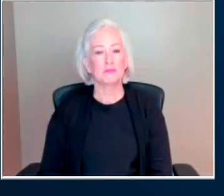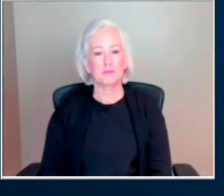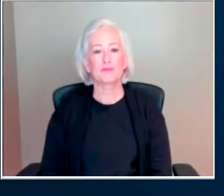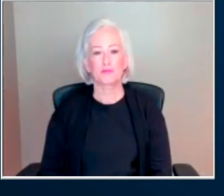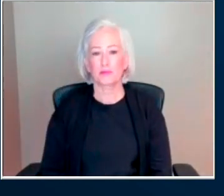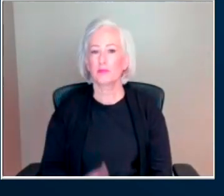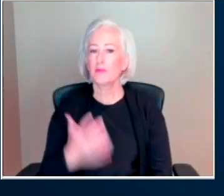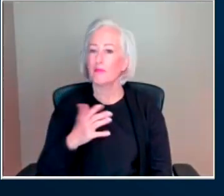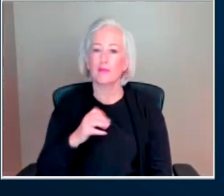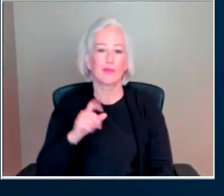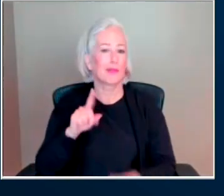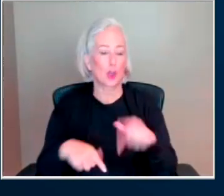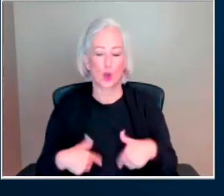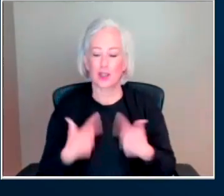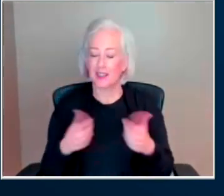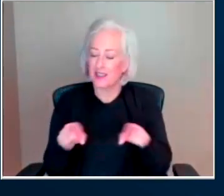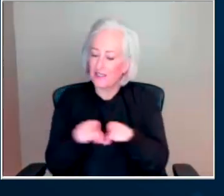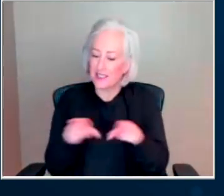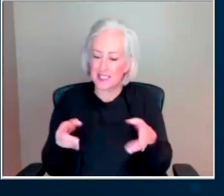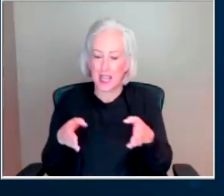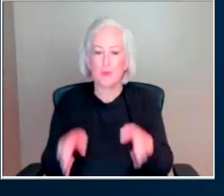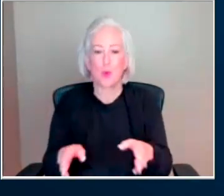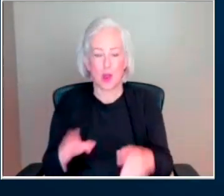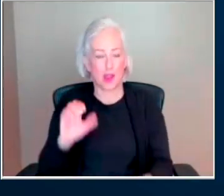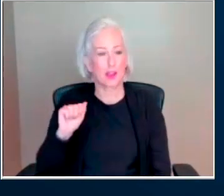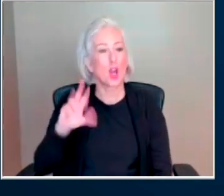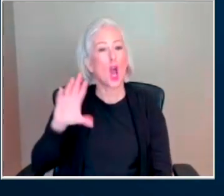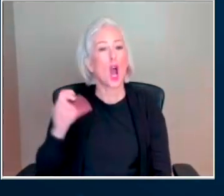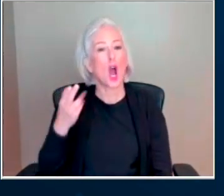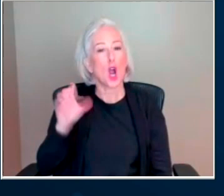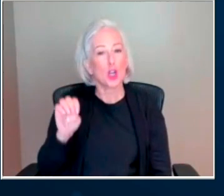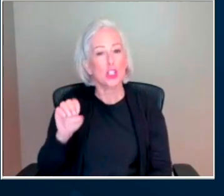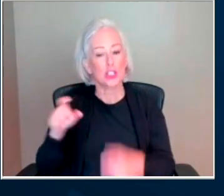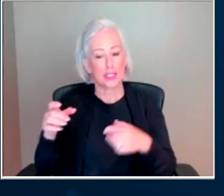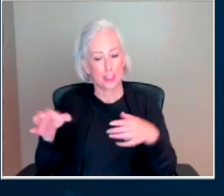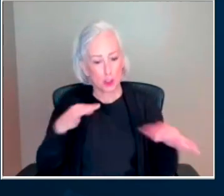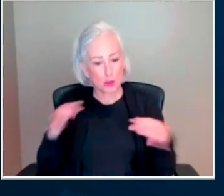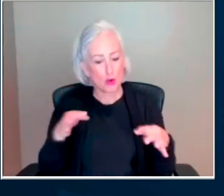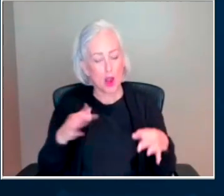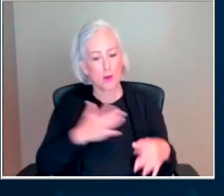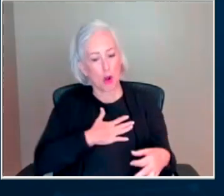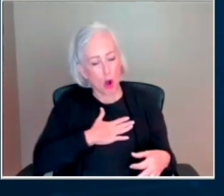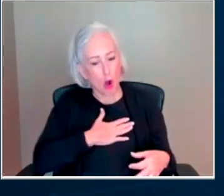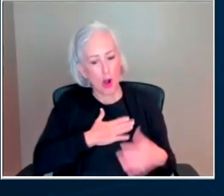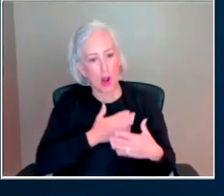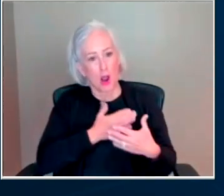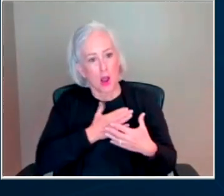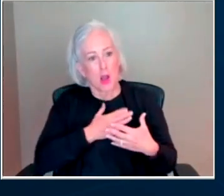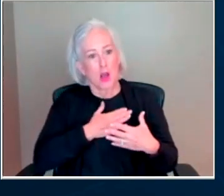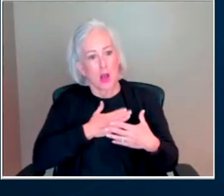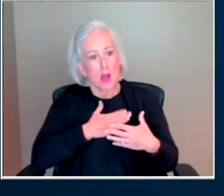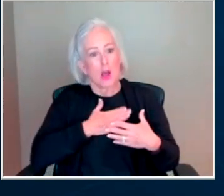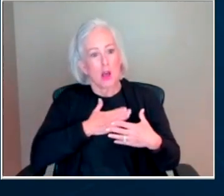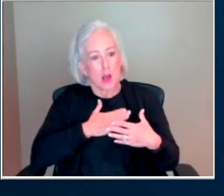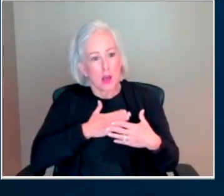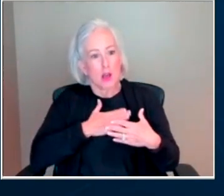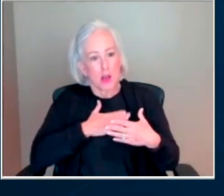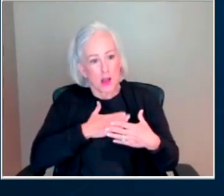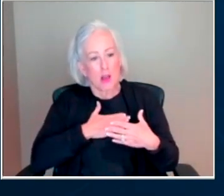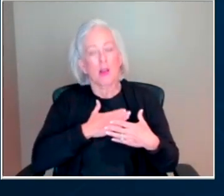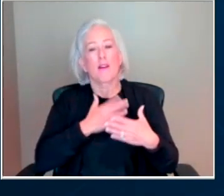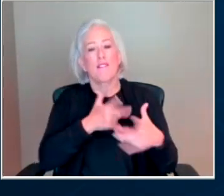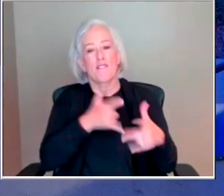way you used to. Archie described that episode where she couldn't breathe, her heart racing. She goes to the ER and then